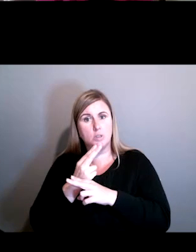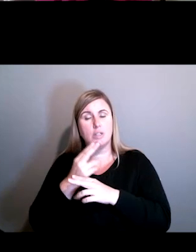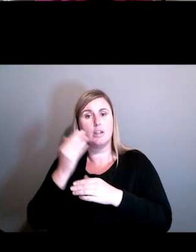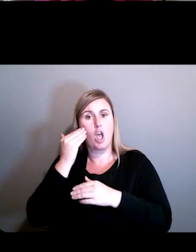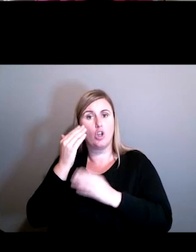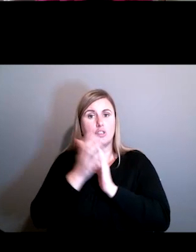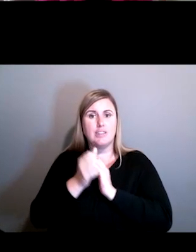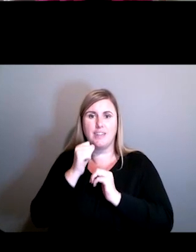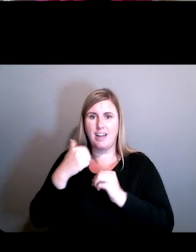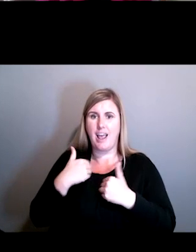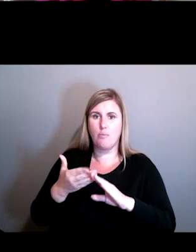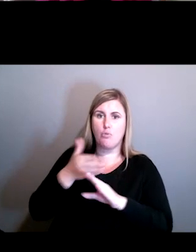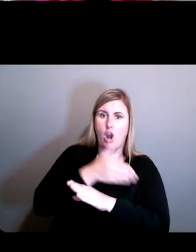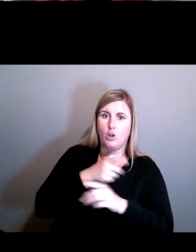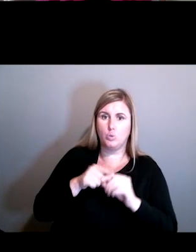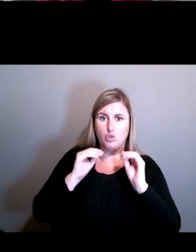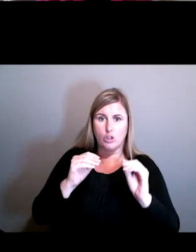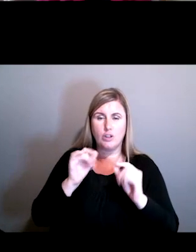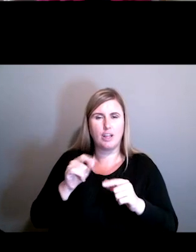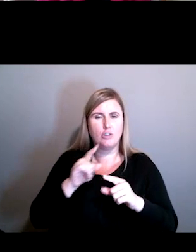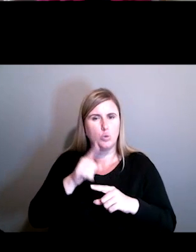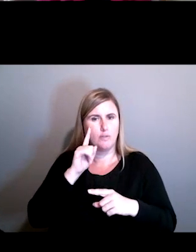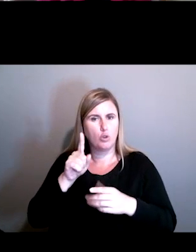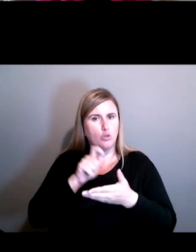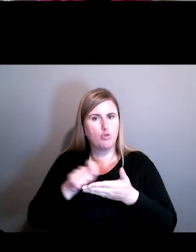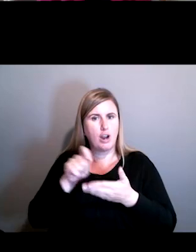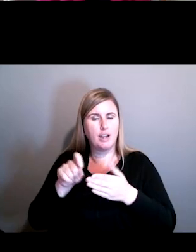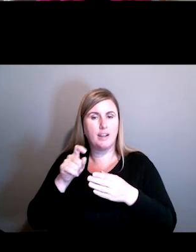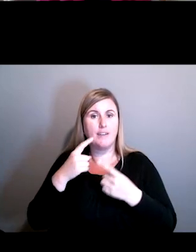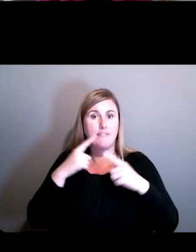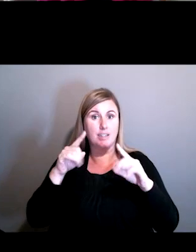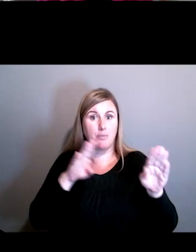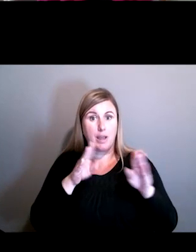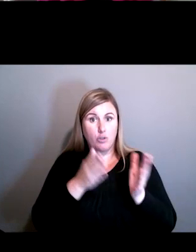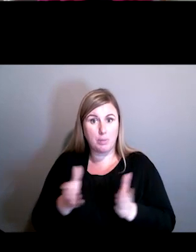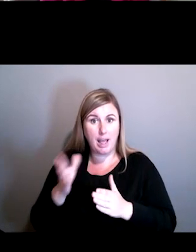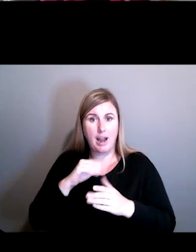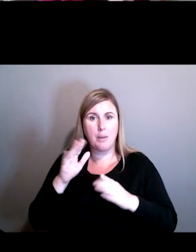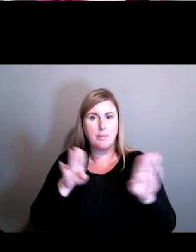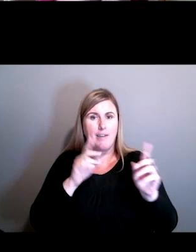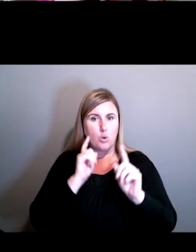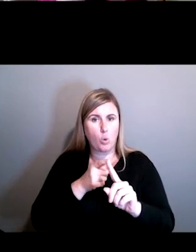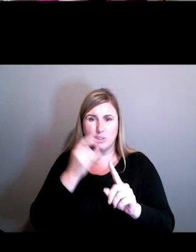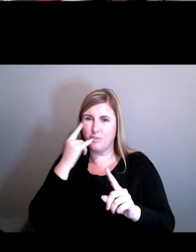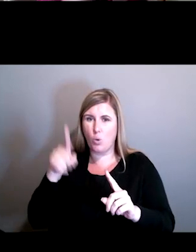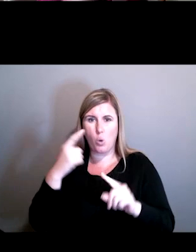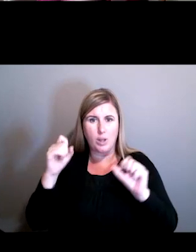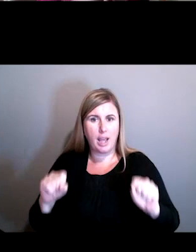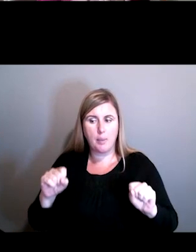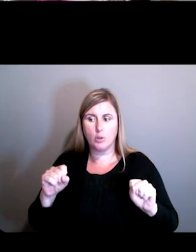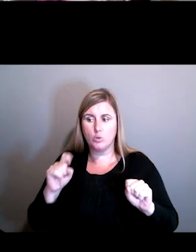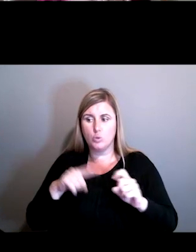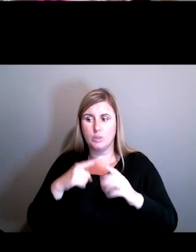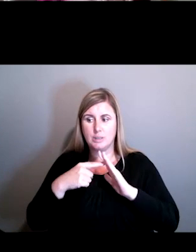instruction. This holds true for writing an effective behavior plan and behavior goals. If our students are only able to display